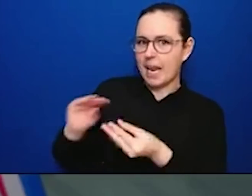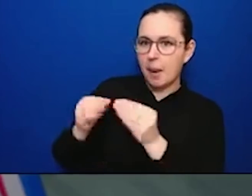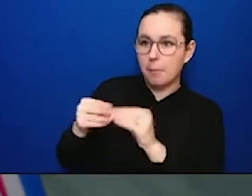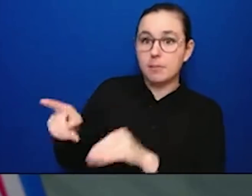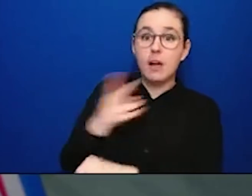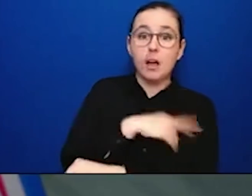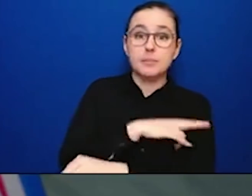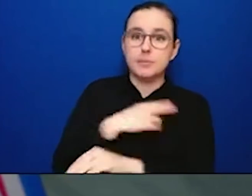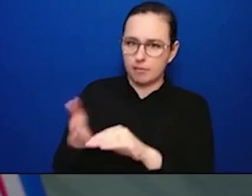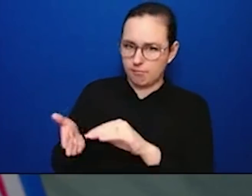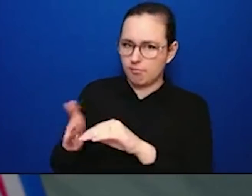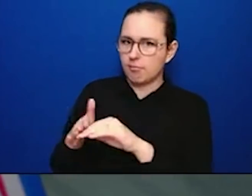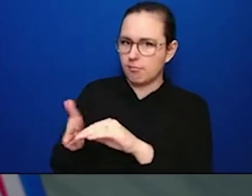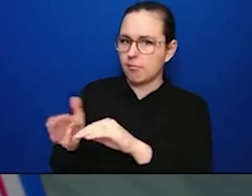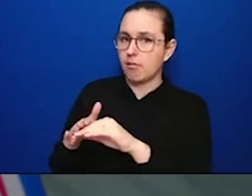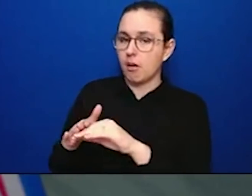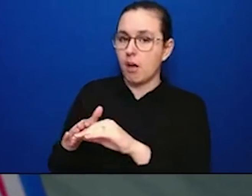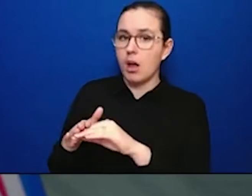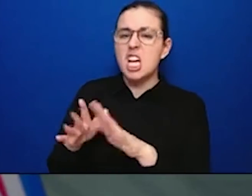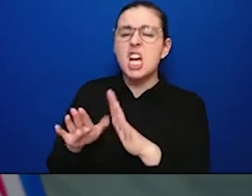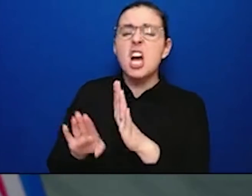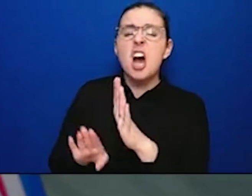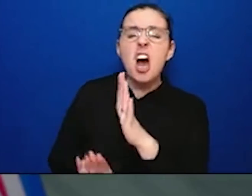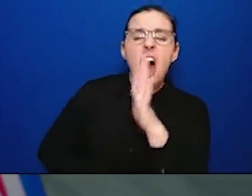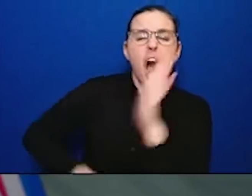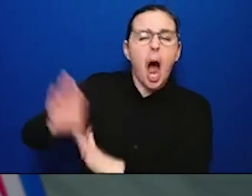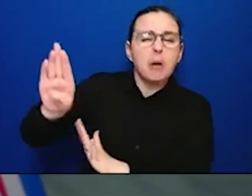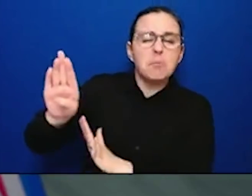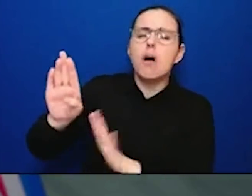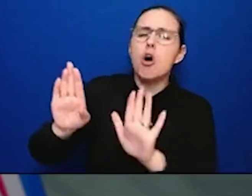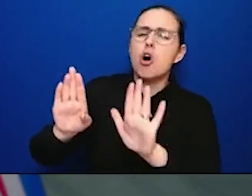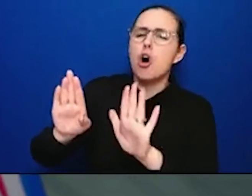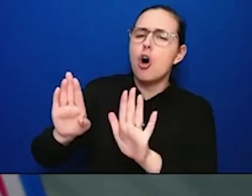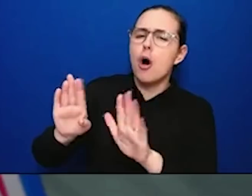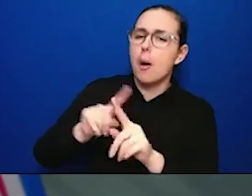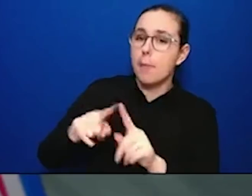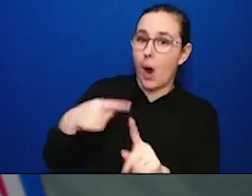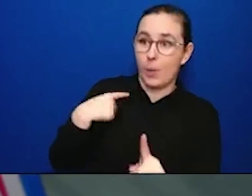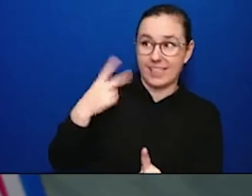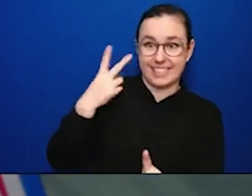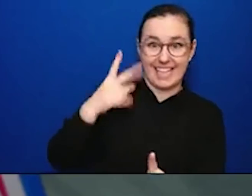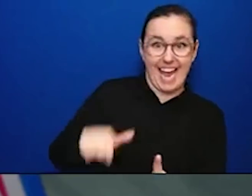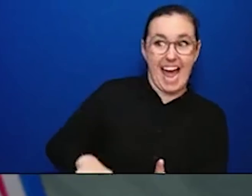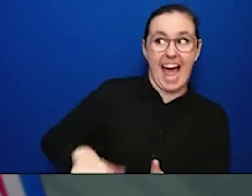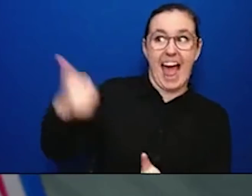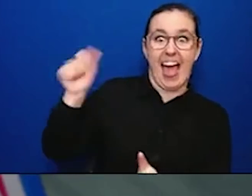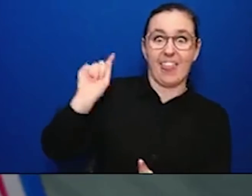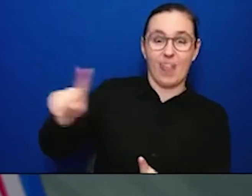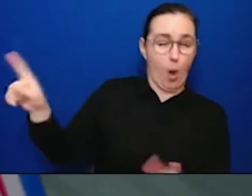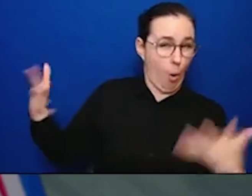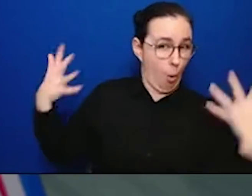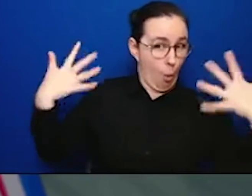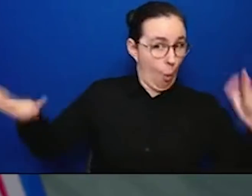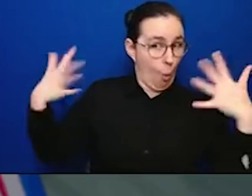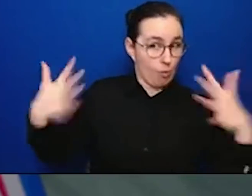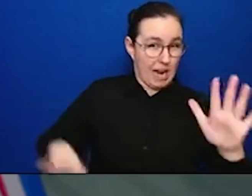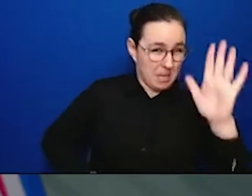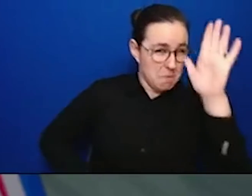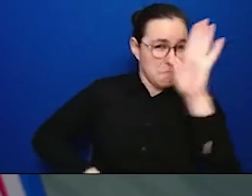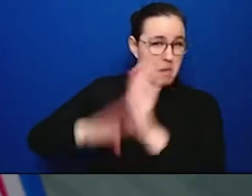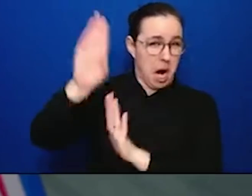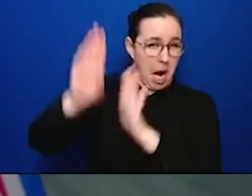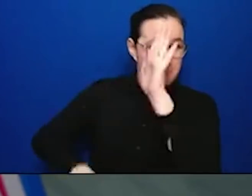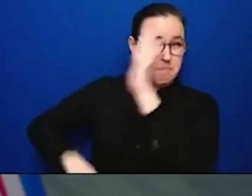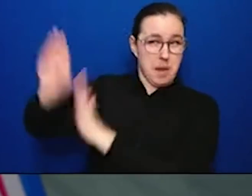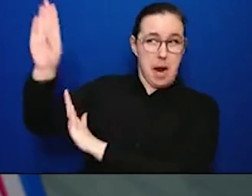that because we expect those numbers to go up in the coming weeks. So action on hospitalization, action on acute care. And I think the decision